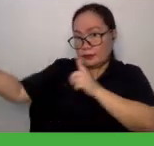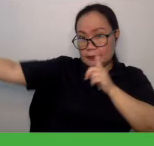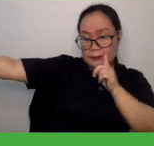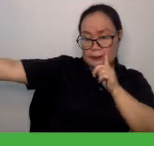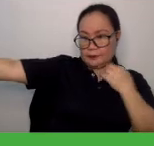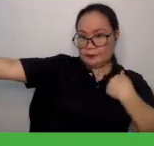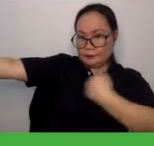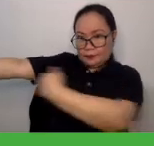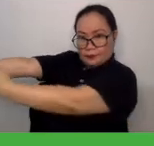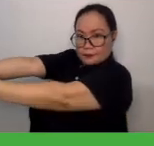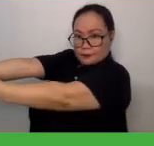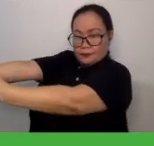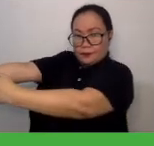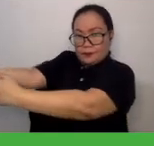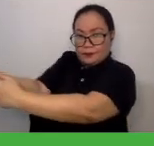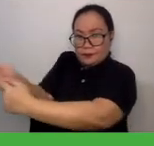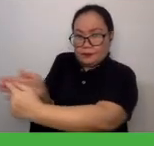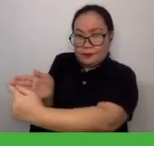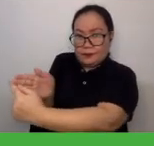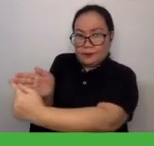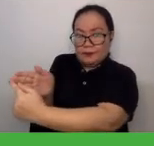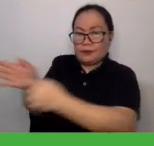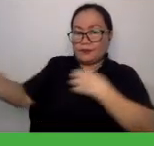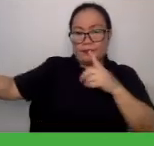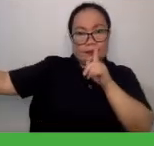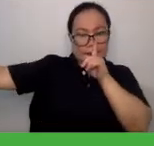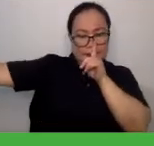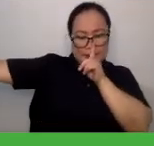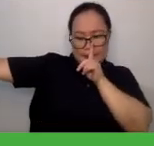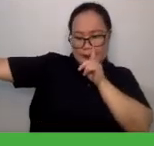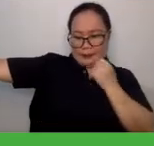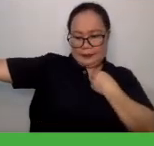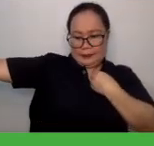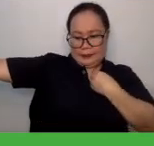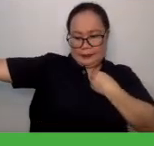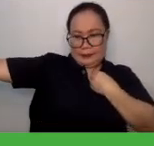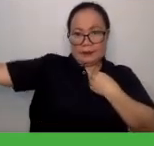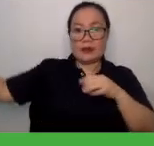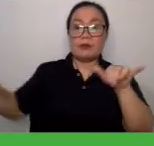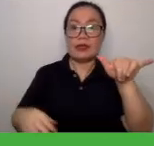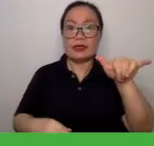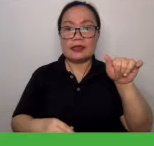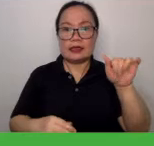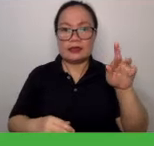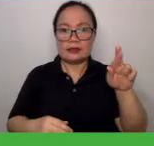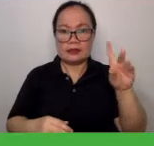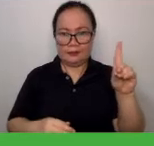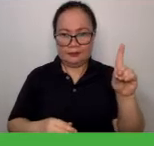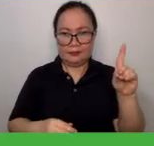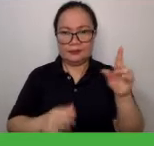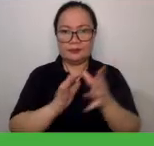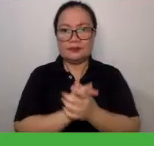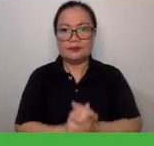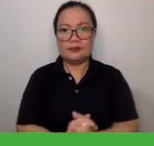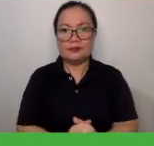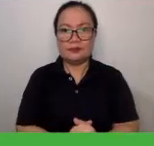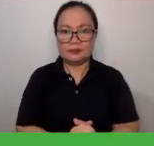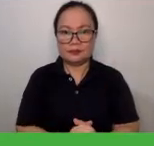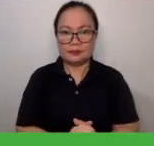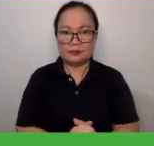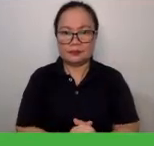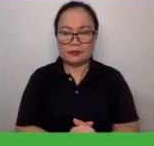to outstretch fingertips. So, kailangan naka-extend yung arm mo. So, simula sa nose mo hanggang dun